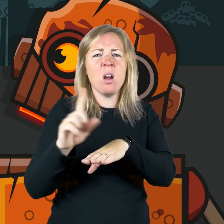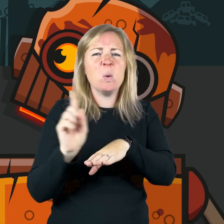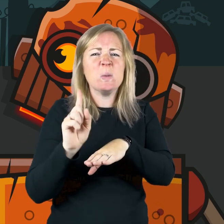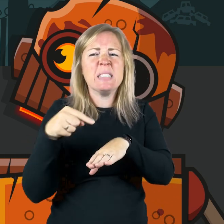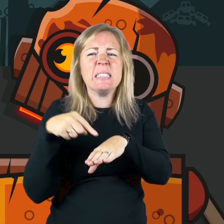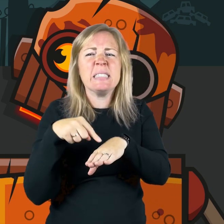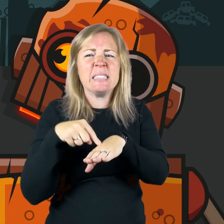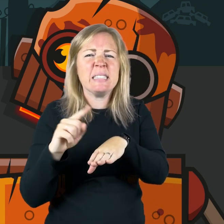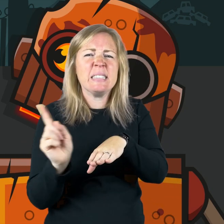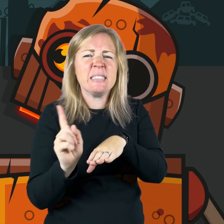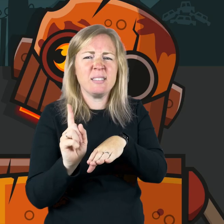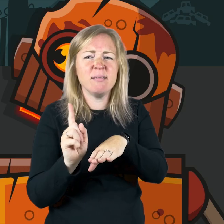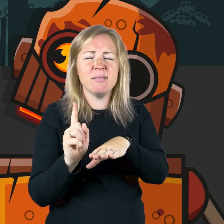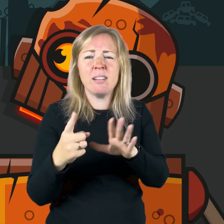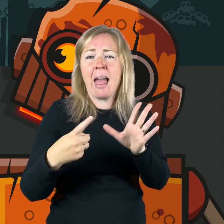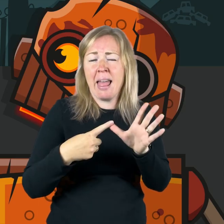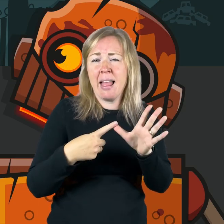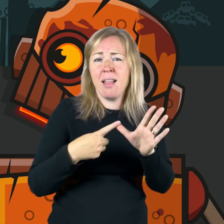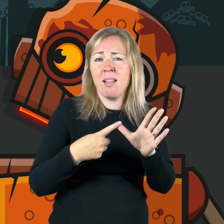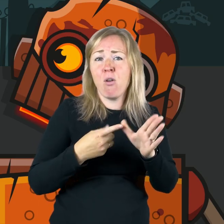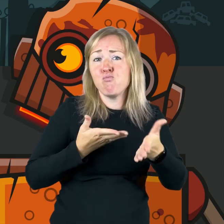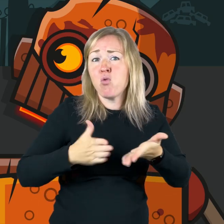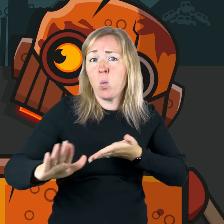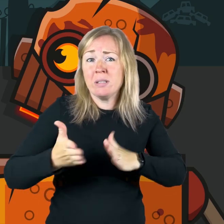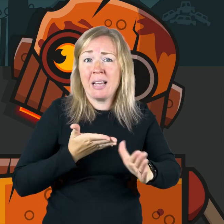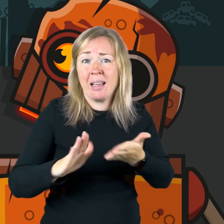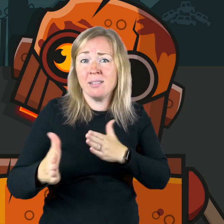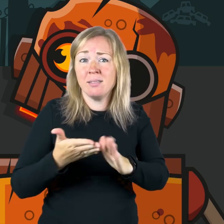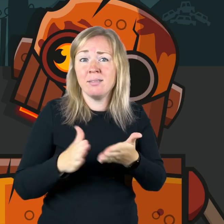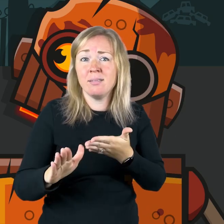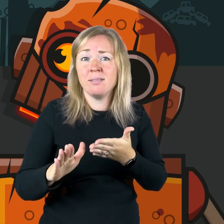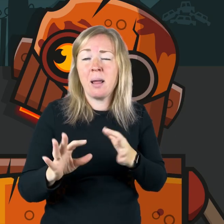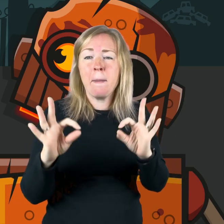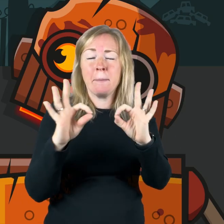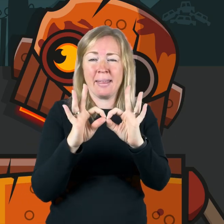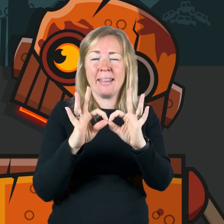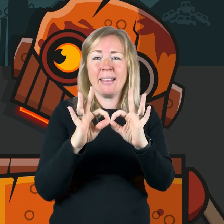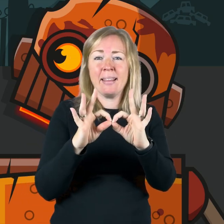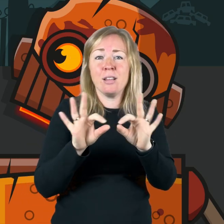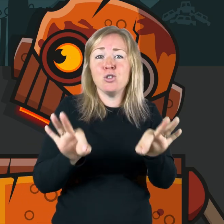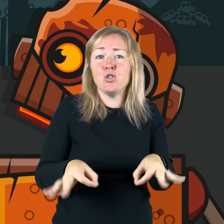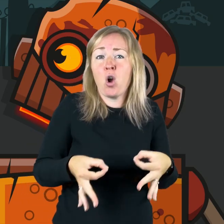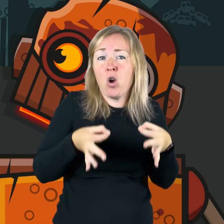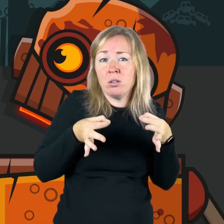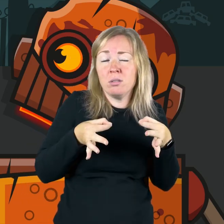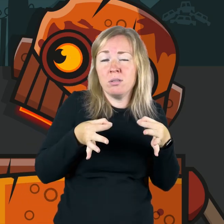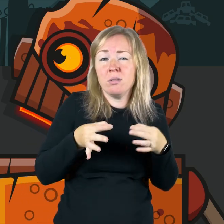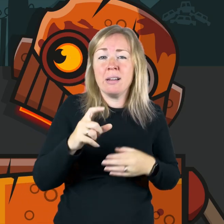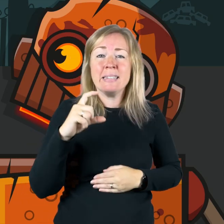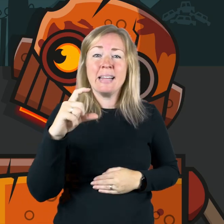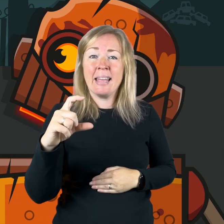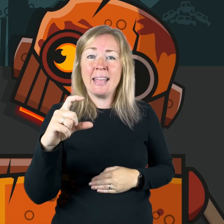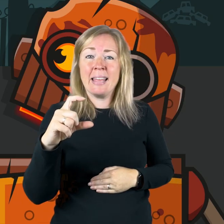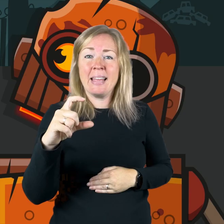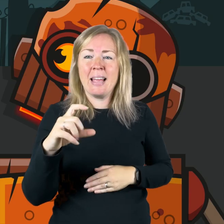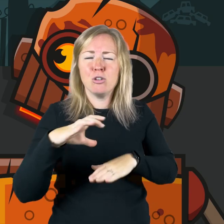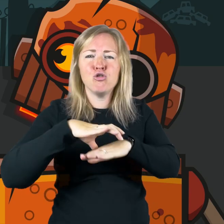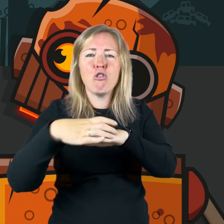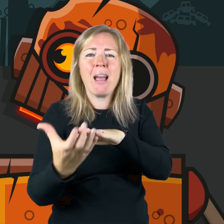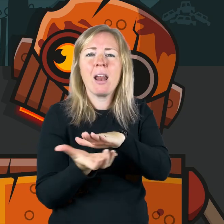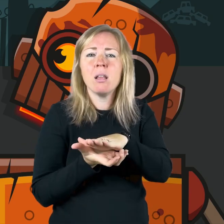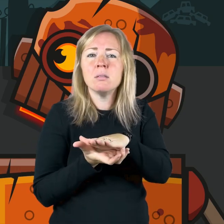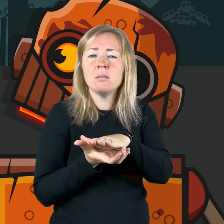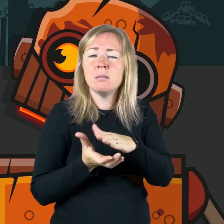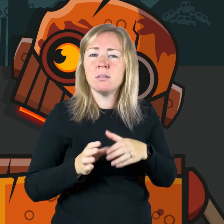on her foot? A. Roller skate. B. Sock. C.